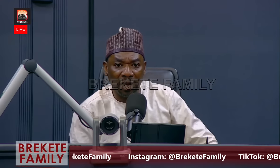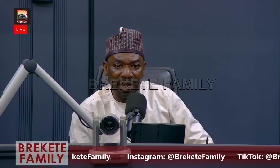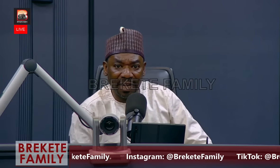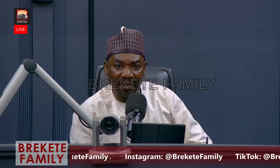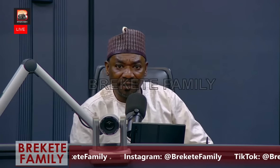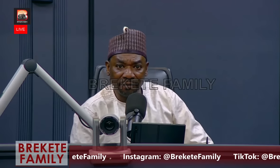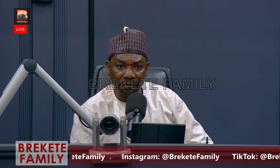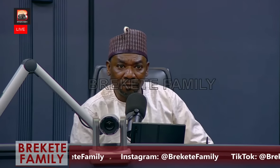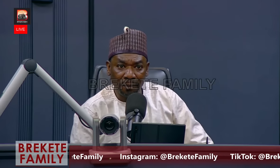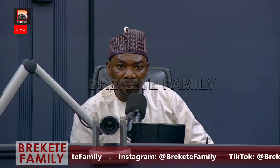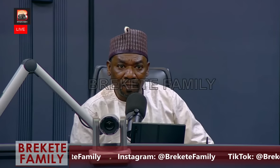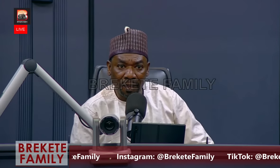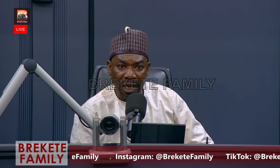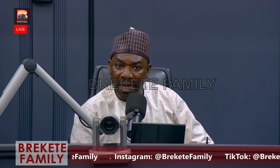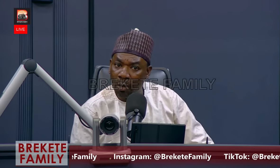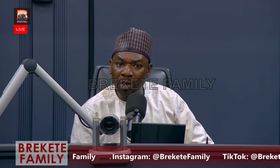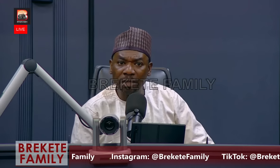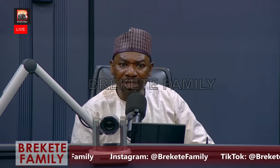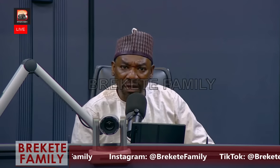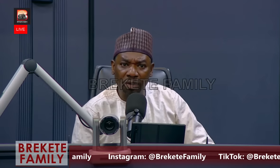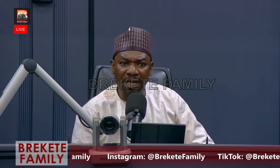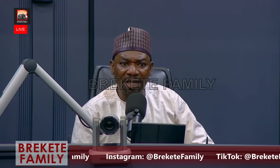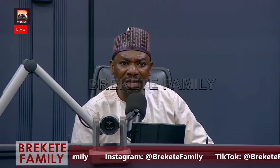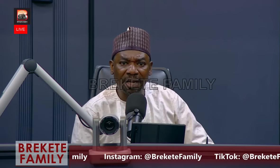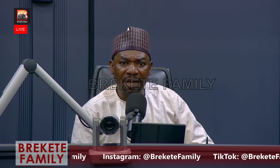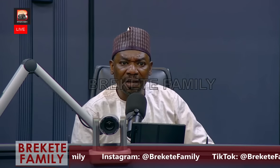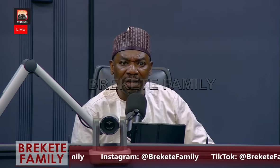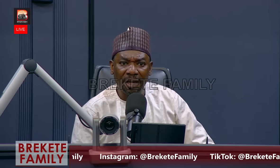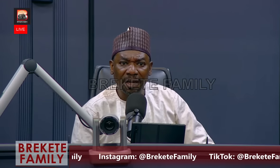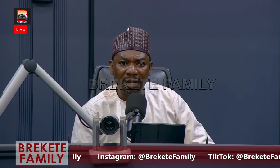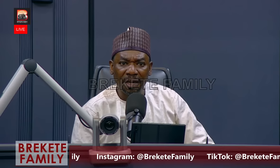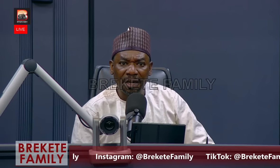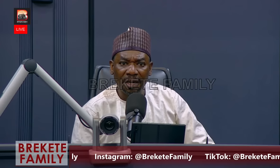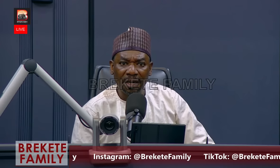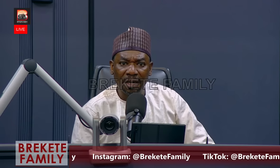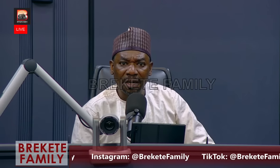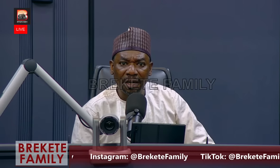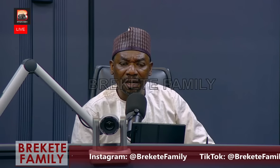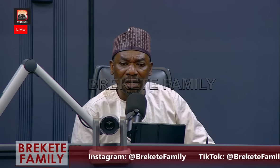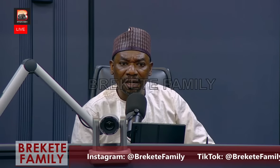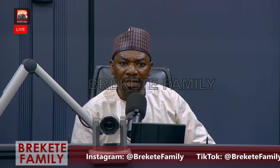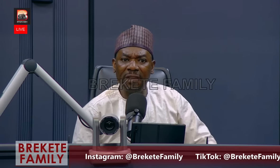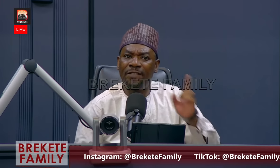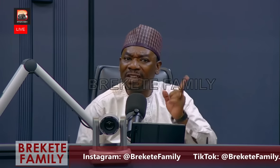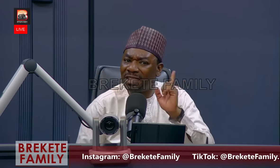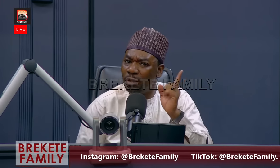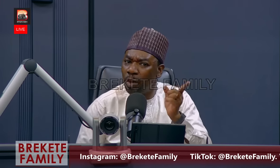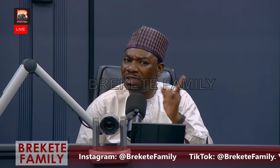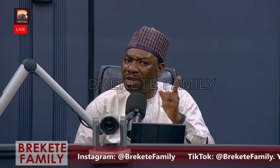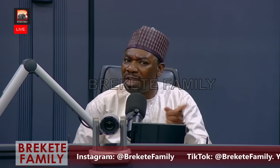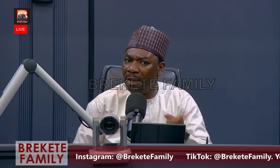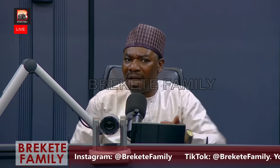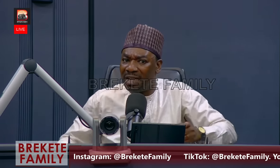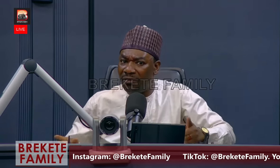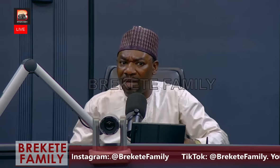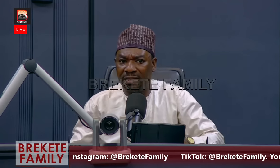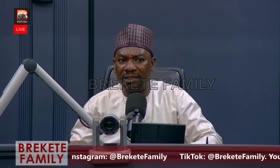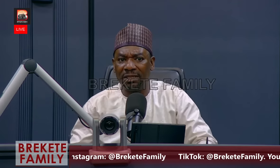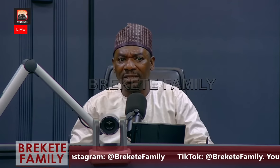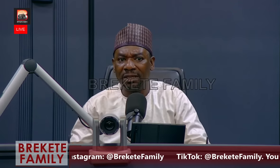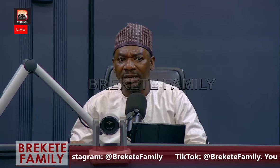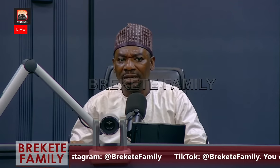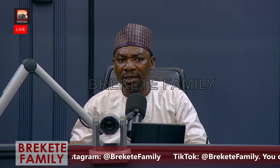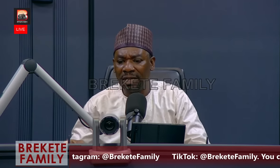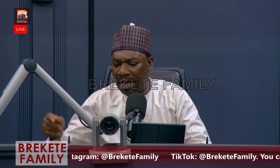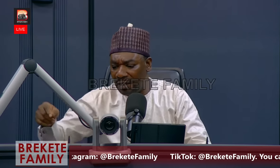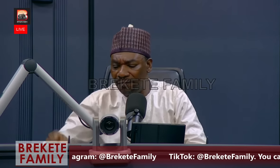telephone line and I want tell say the first thing we trigger my